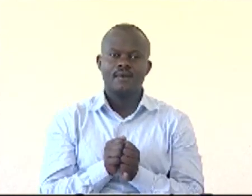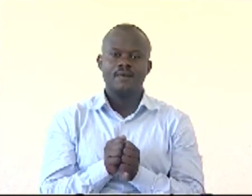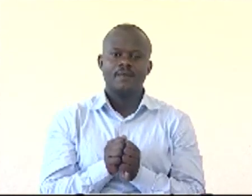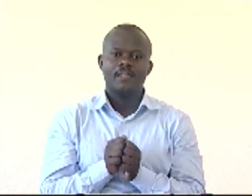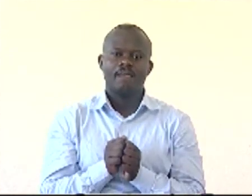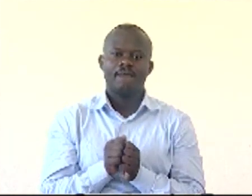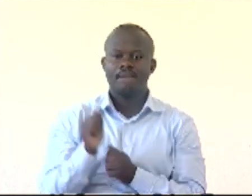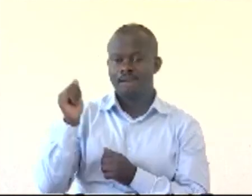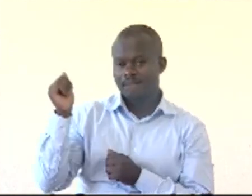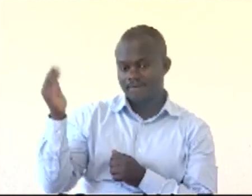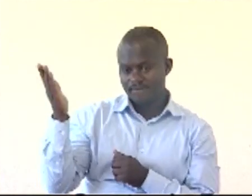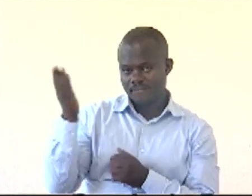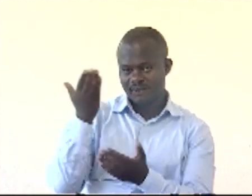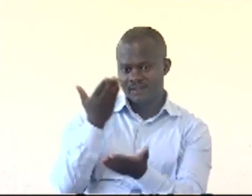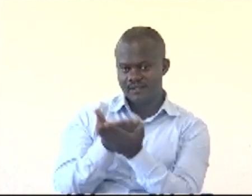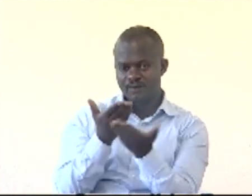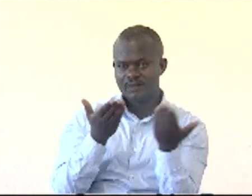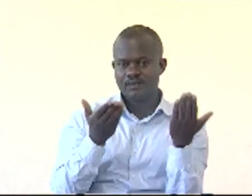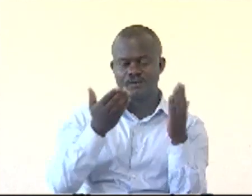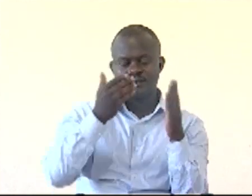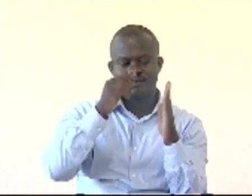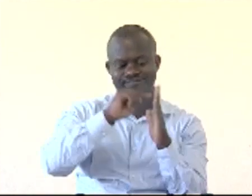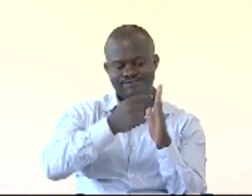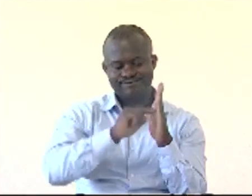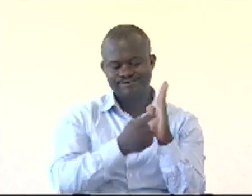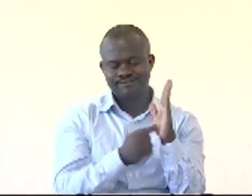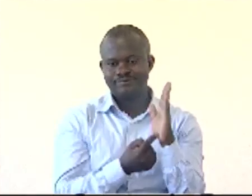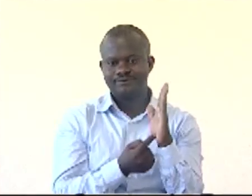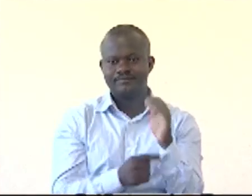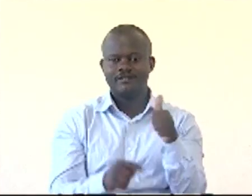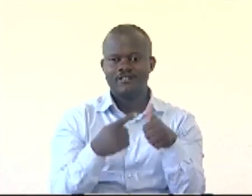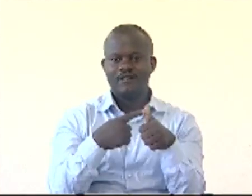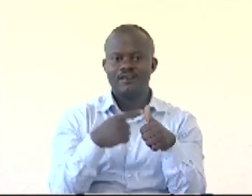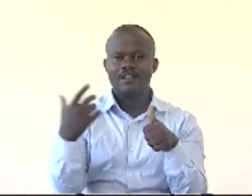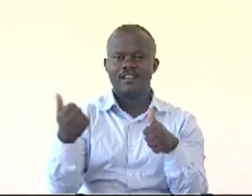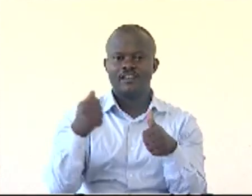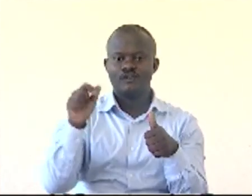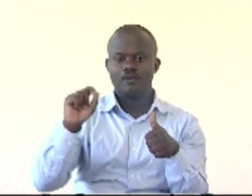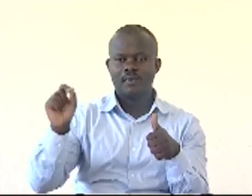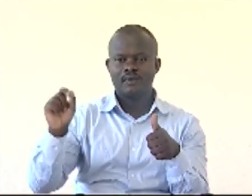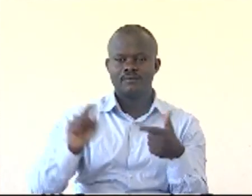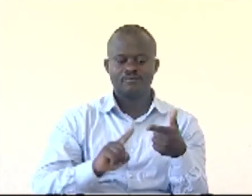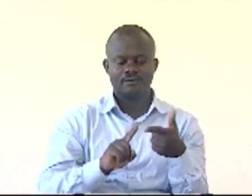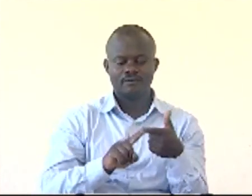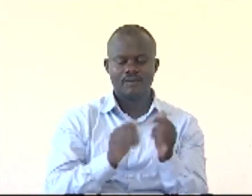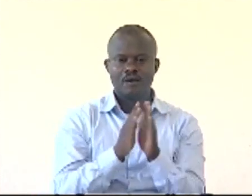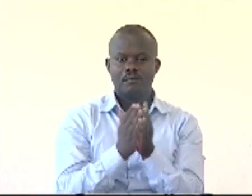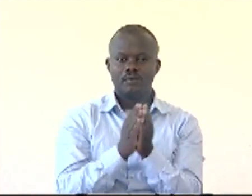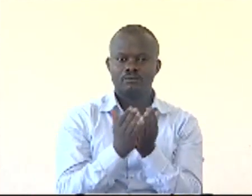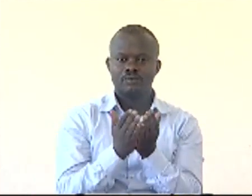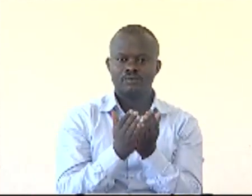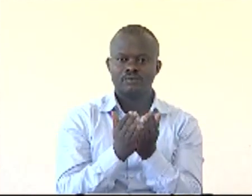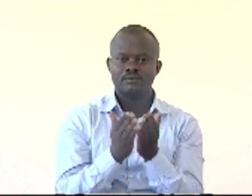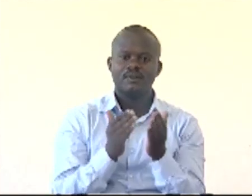I request you the following. Point number 1, get your pen, get your notebook so that you